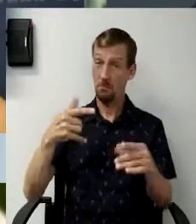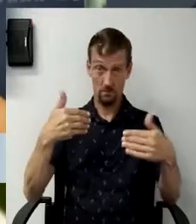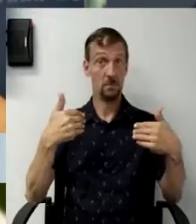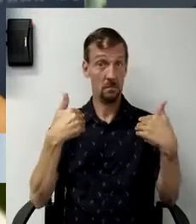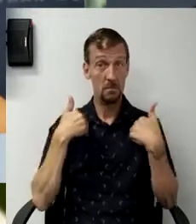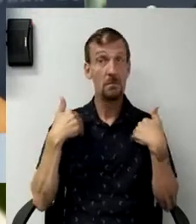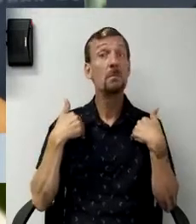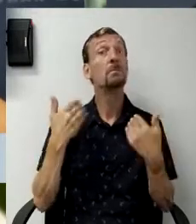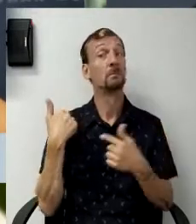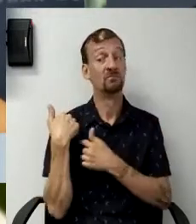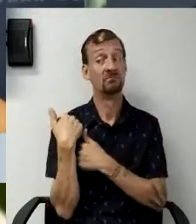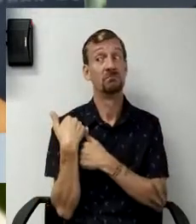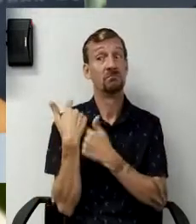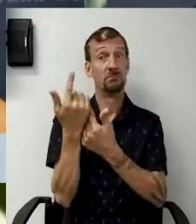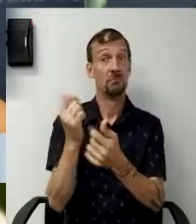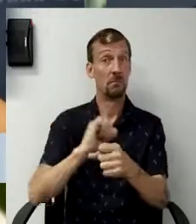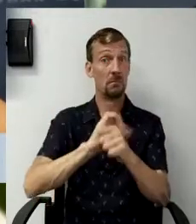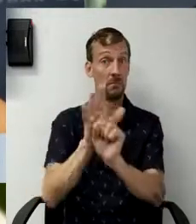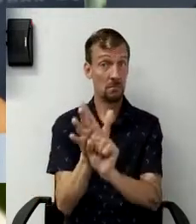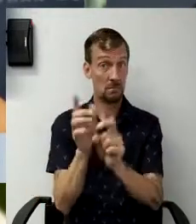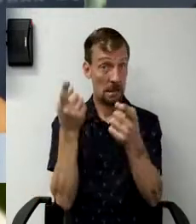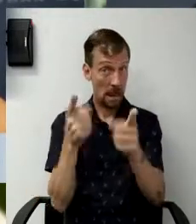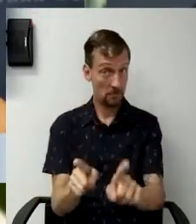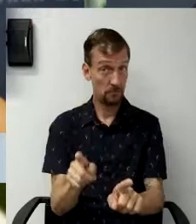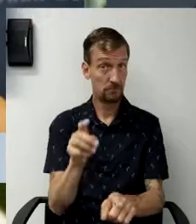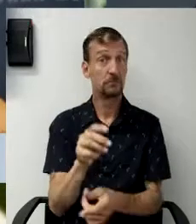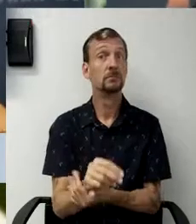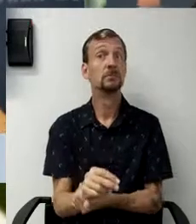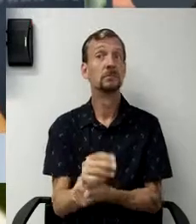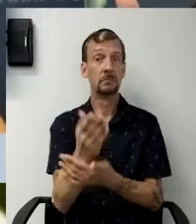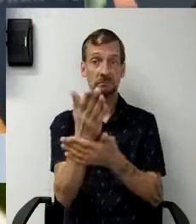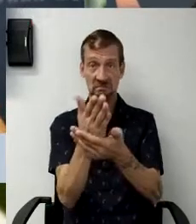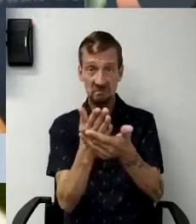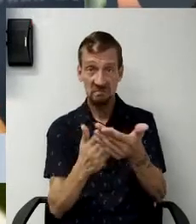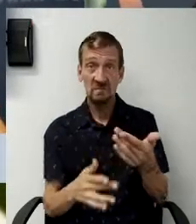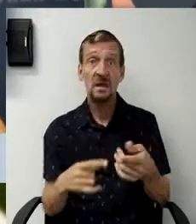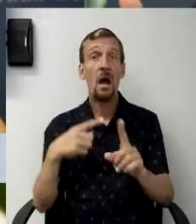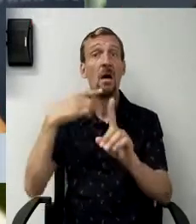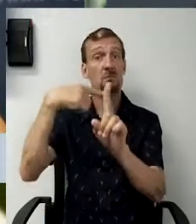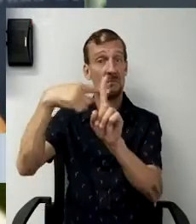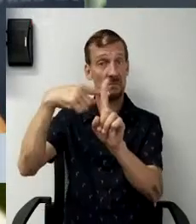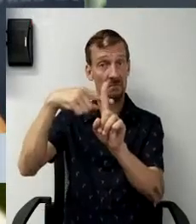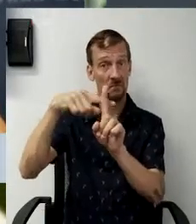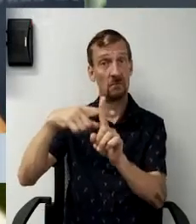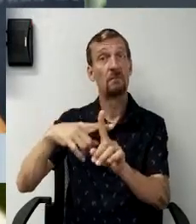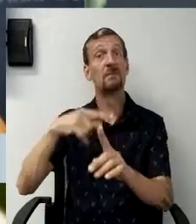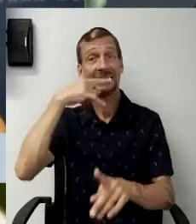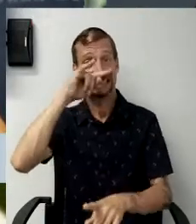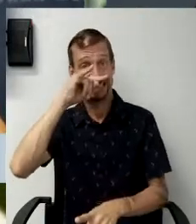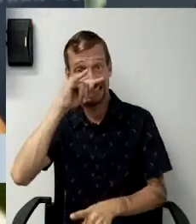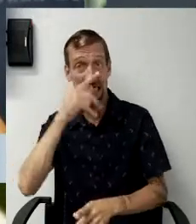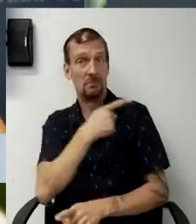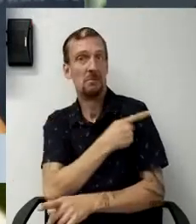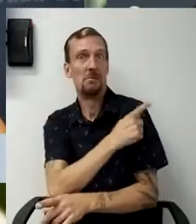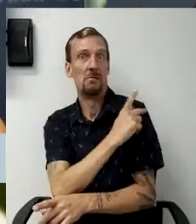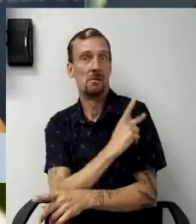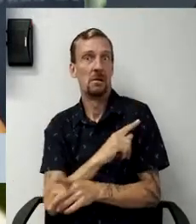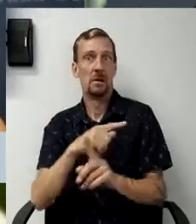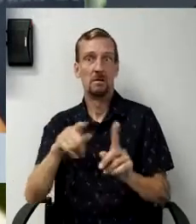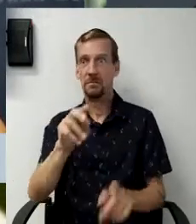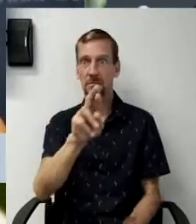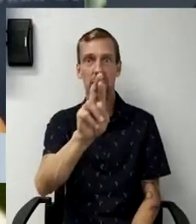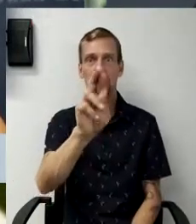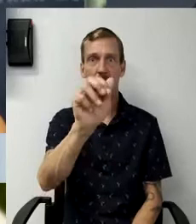had, over the course of the pandemic, we've had several COVID-positive pediatric patients, but it's